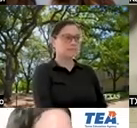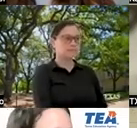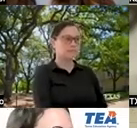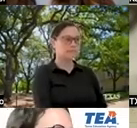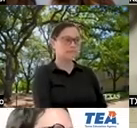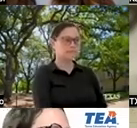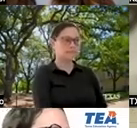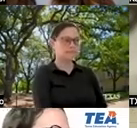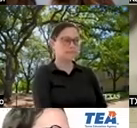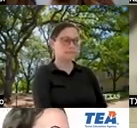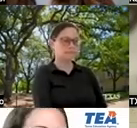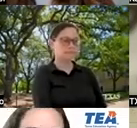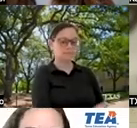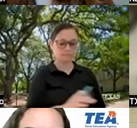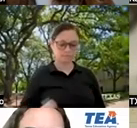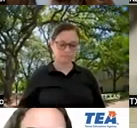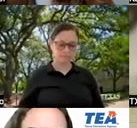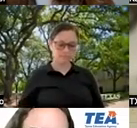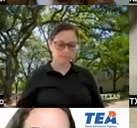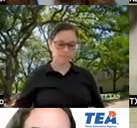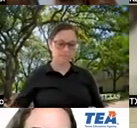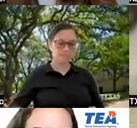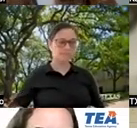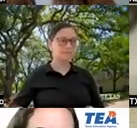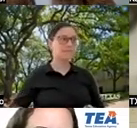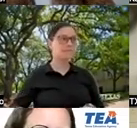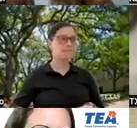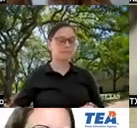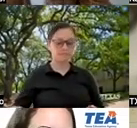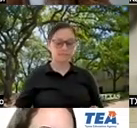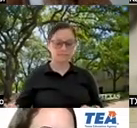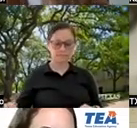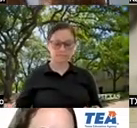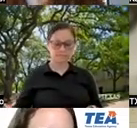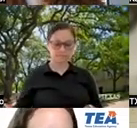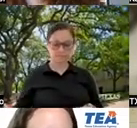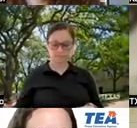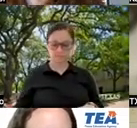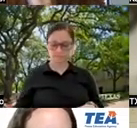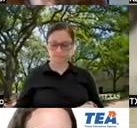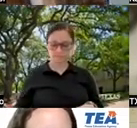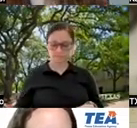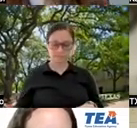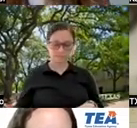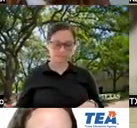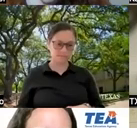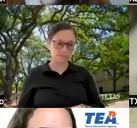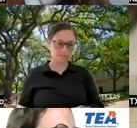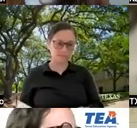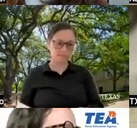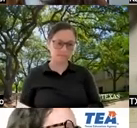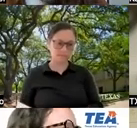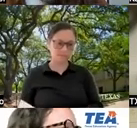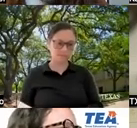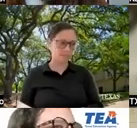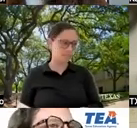We do have a quorum, and I will pass it back to you, Reagan. All right. So the next